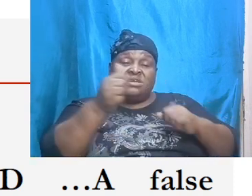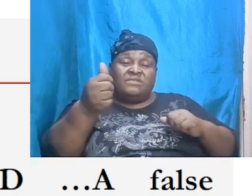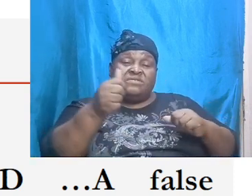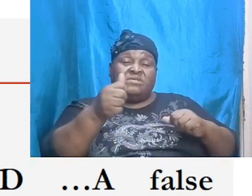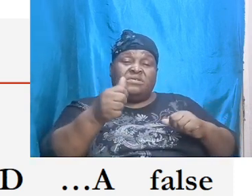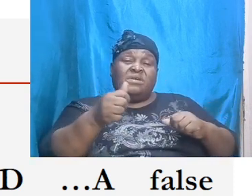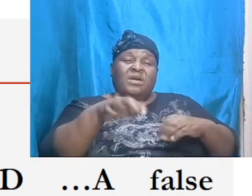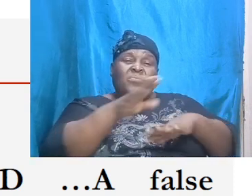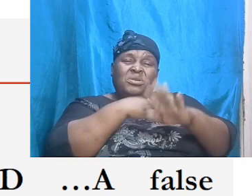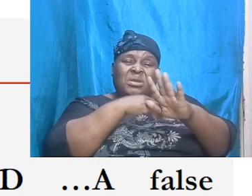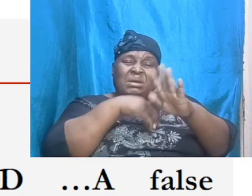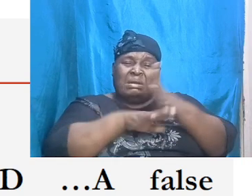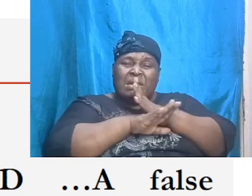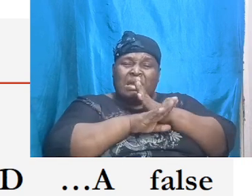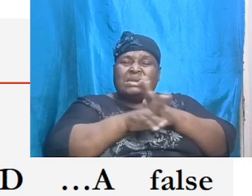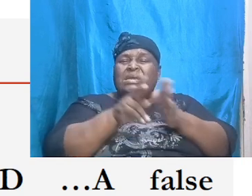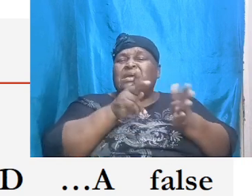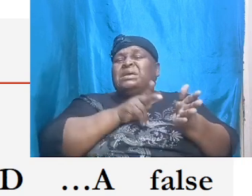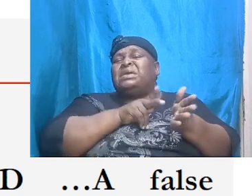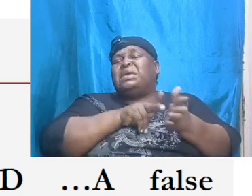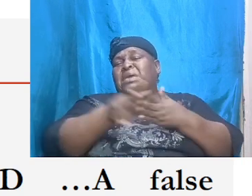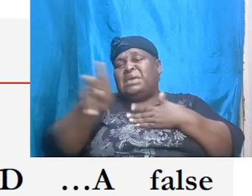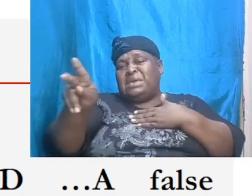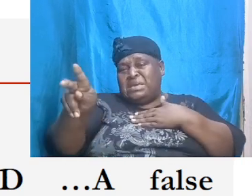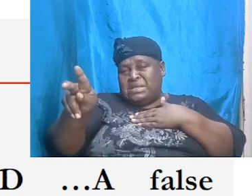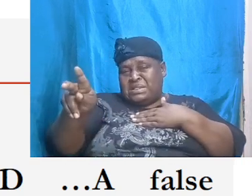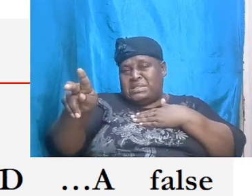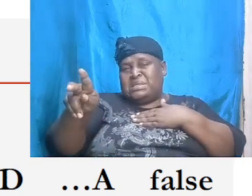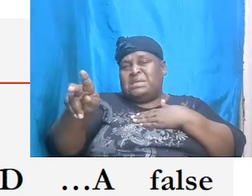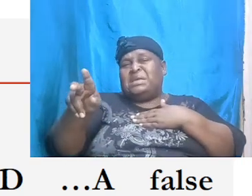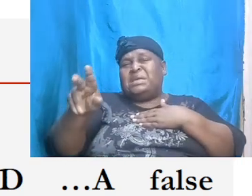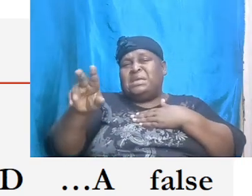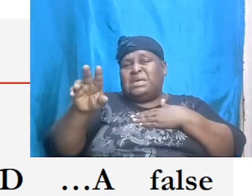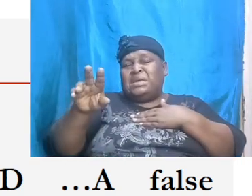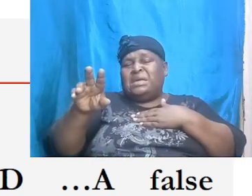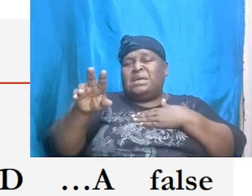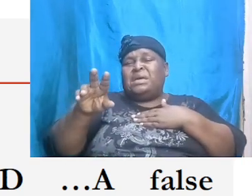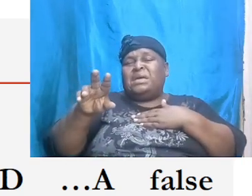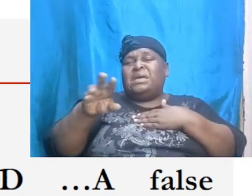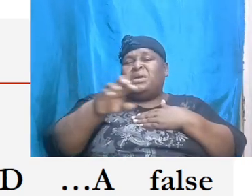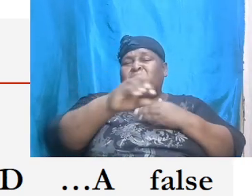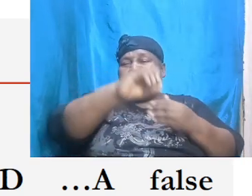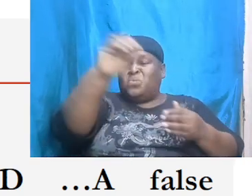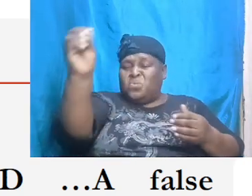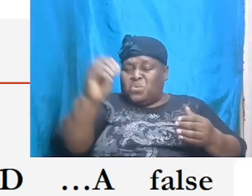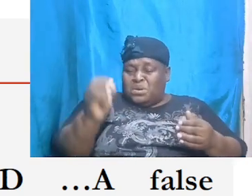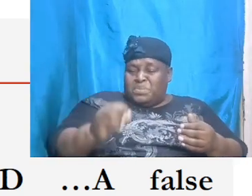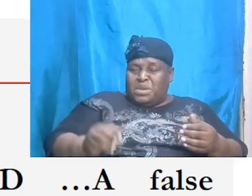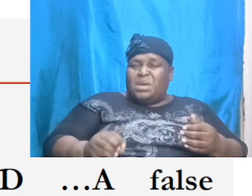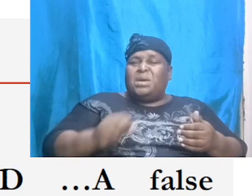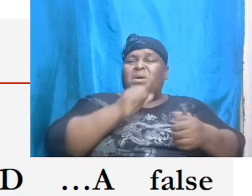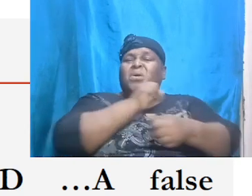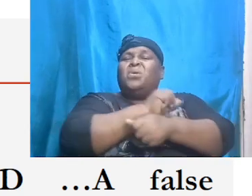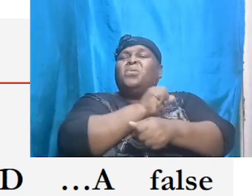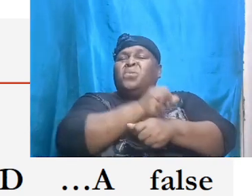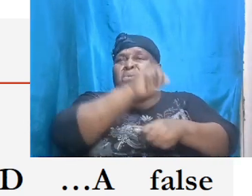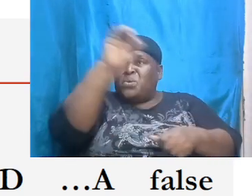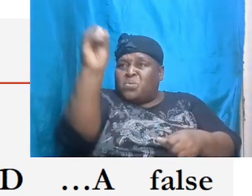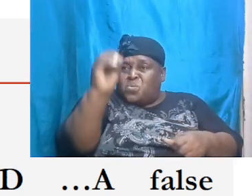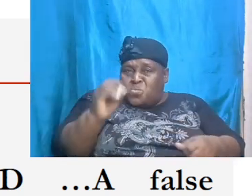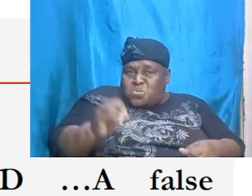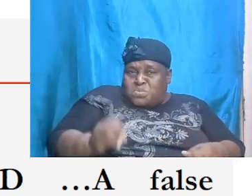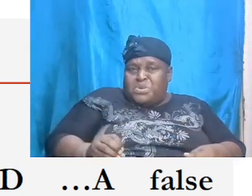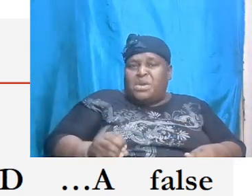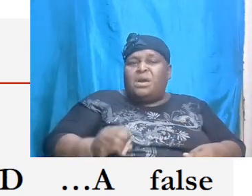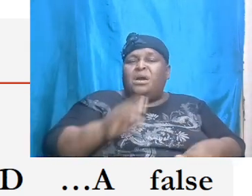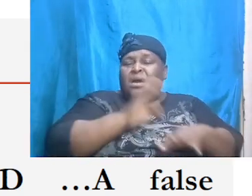innocent blood don't mean, you know the scripture talk about in the New Testament. Shedding innocent, in the Old Testament, probably was talking about physical